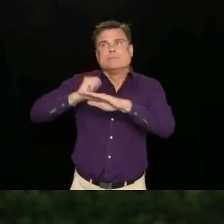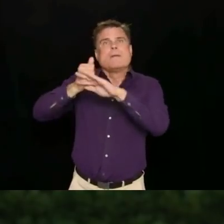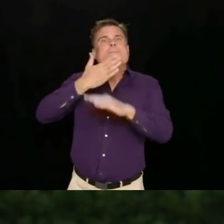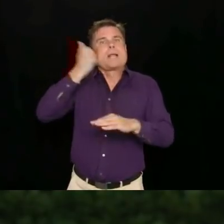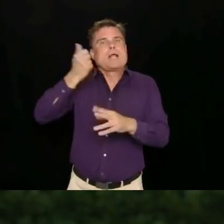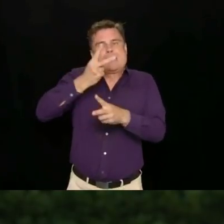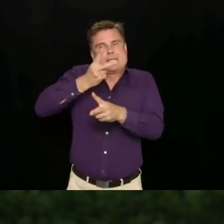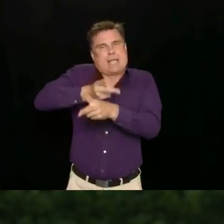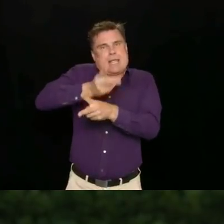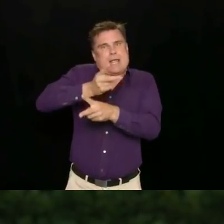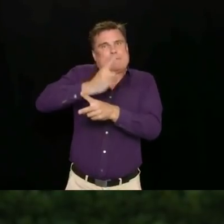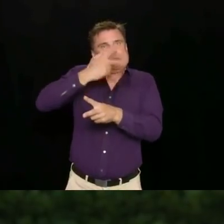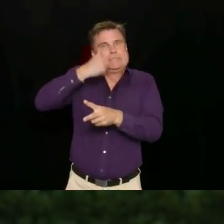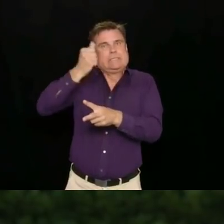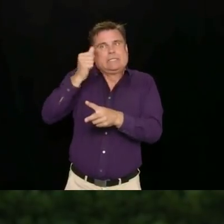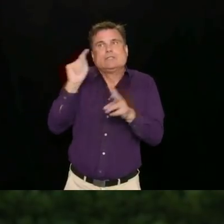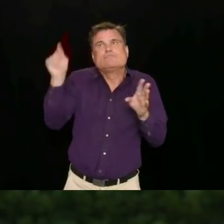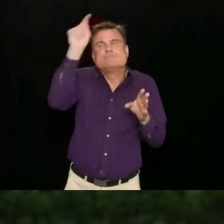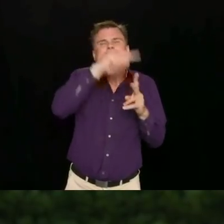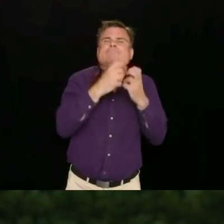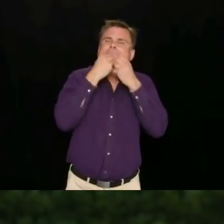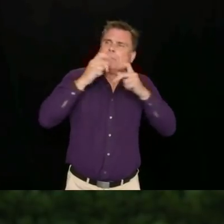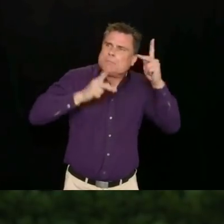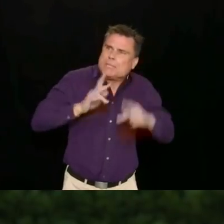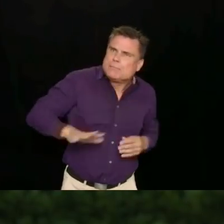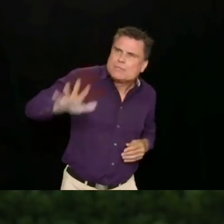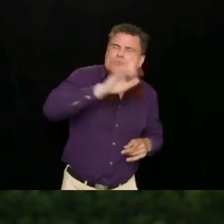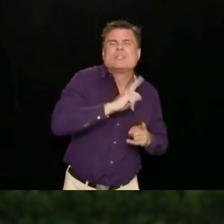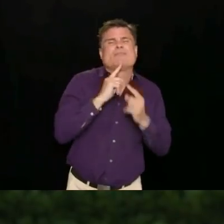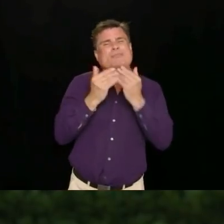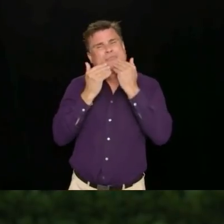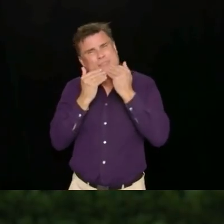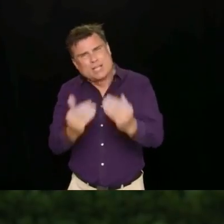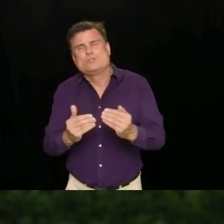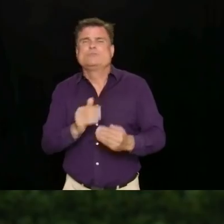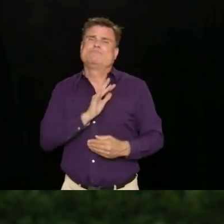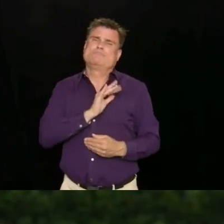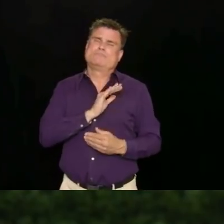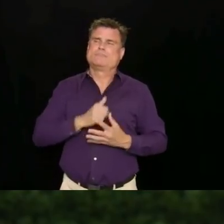our seniors, and our communities. Thank you so much.